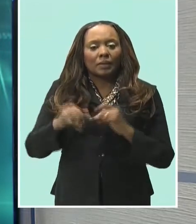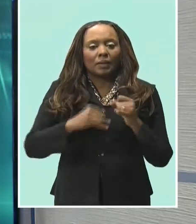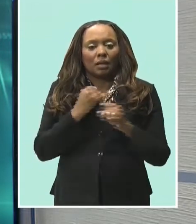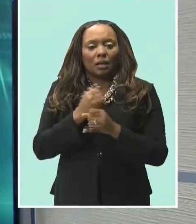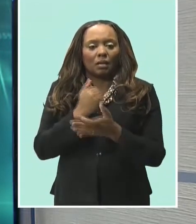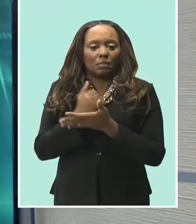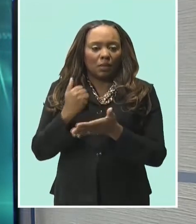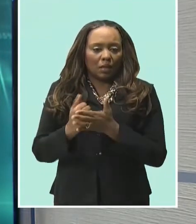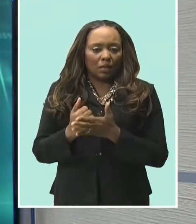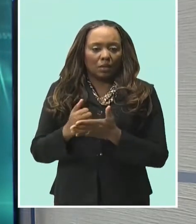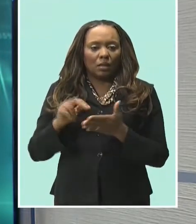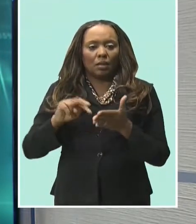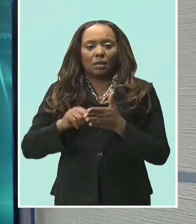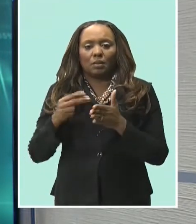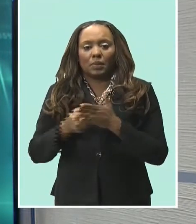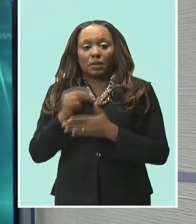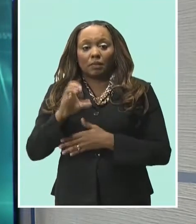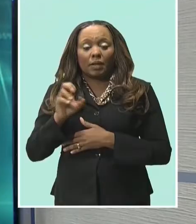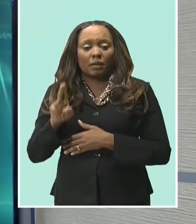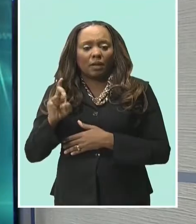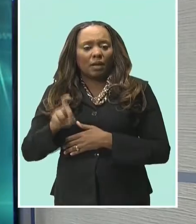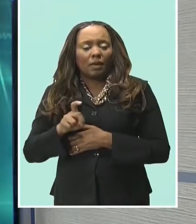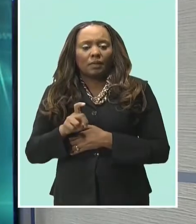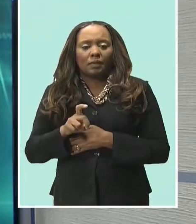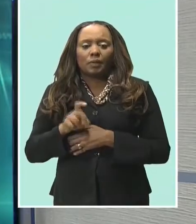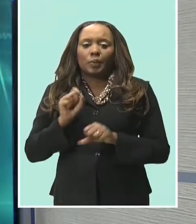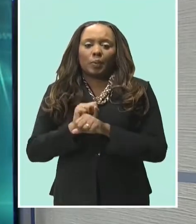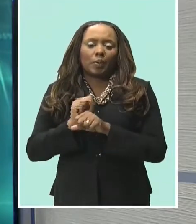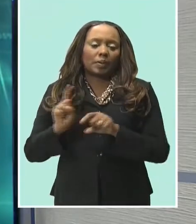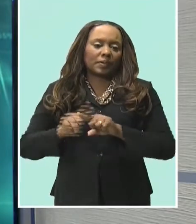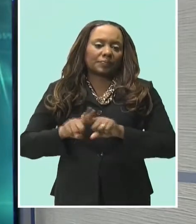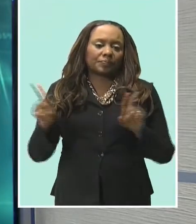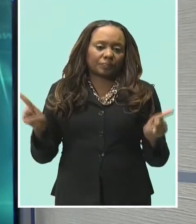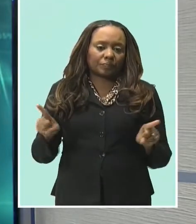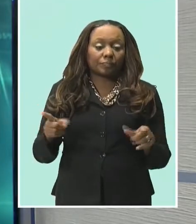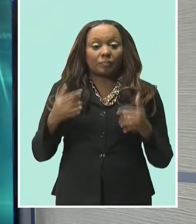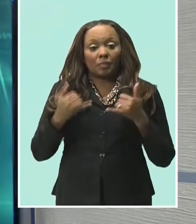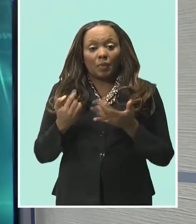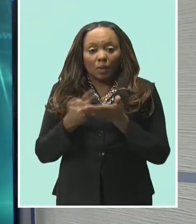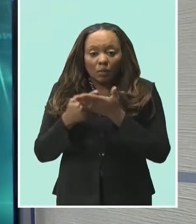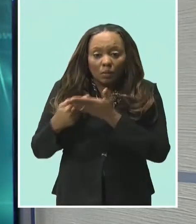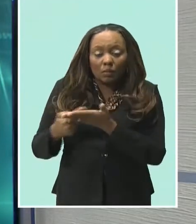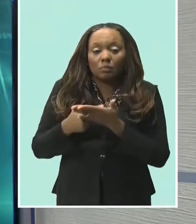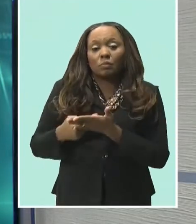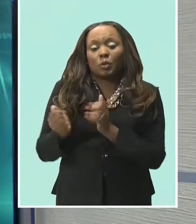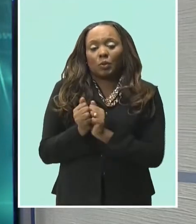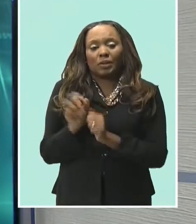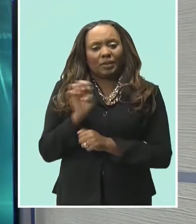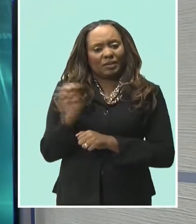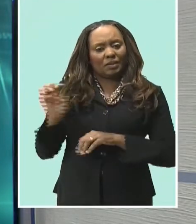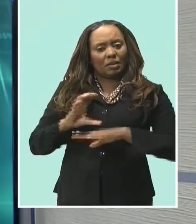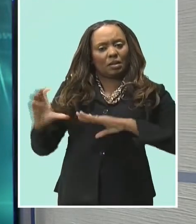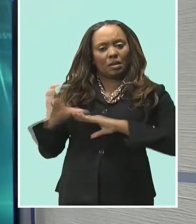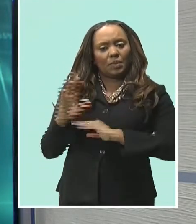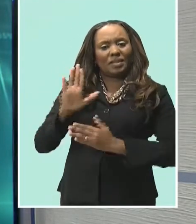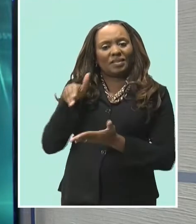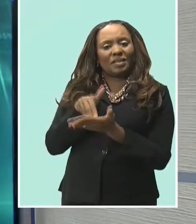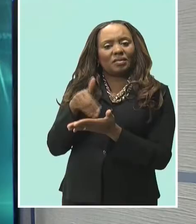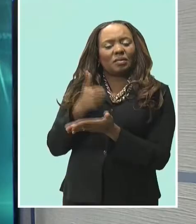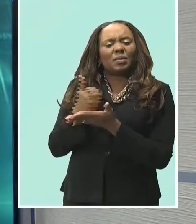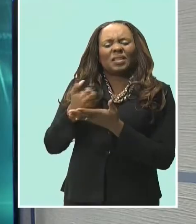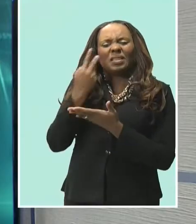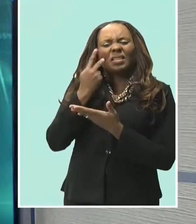caused credit unions to do things differently. He says they are in discussions with the Eastern Caribbean Central Bank to see how it